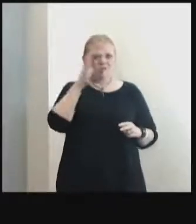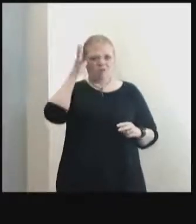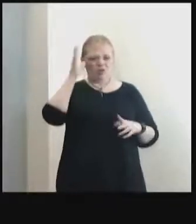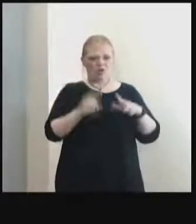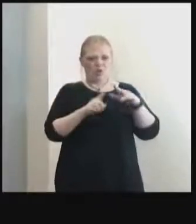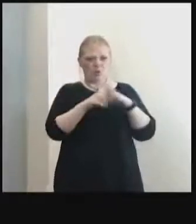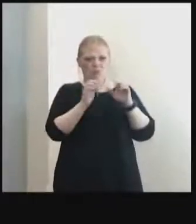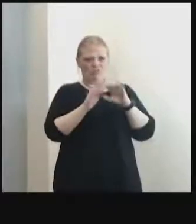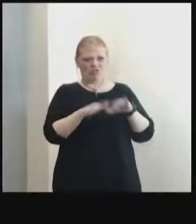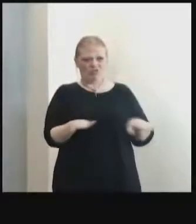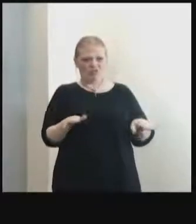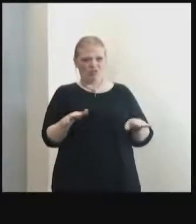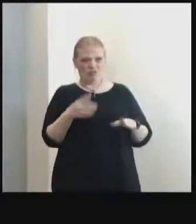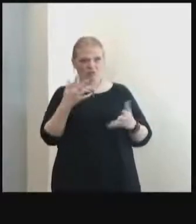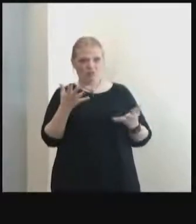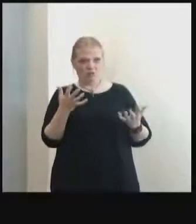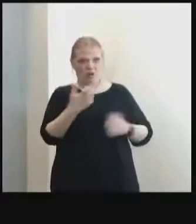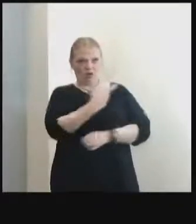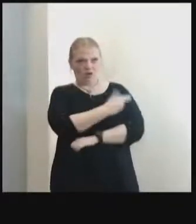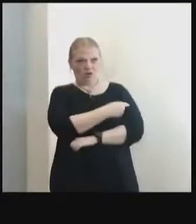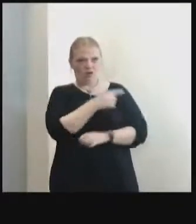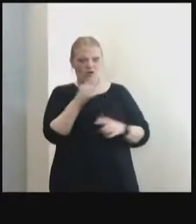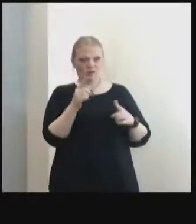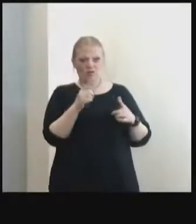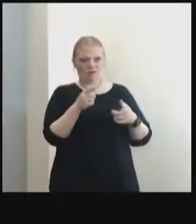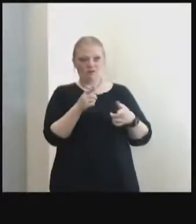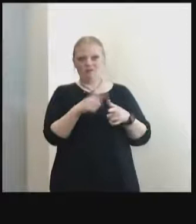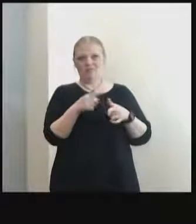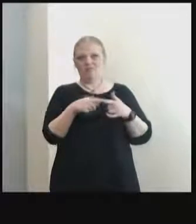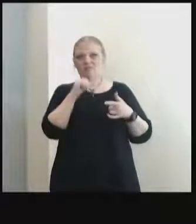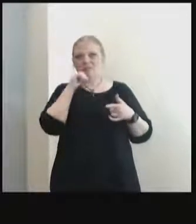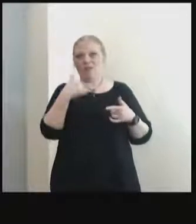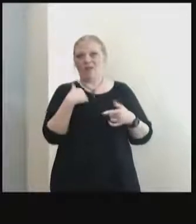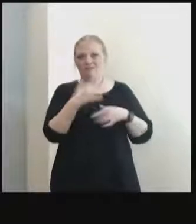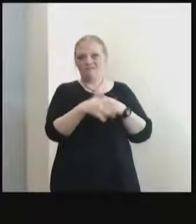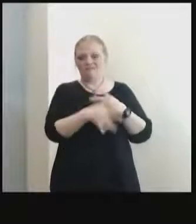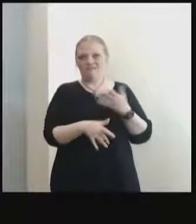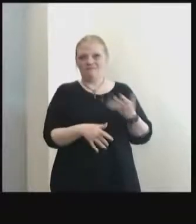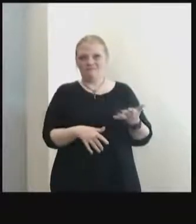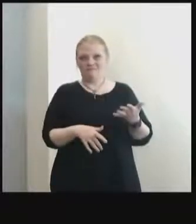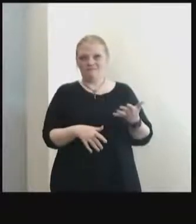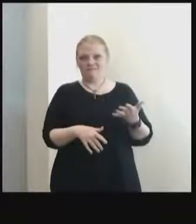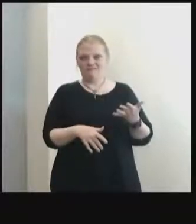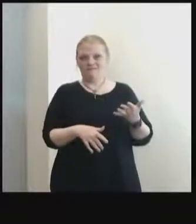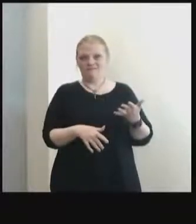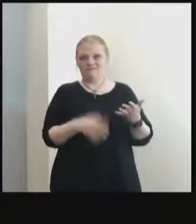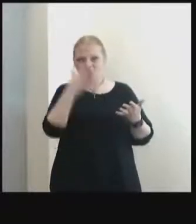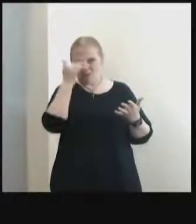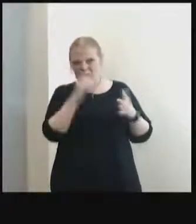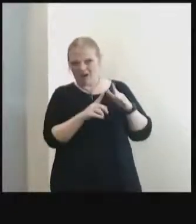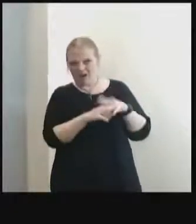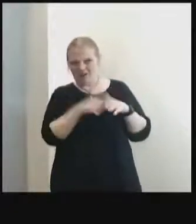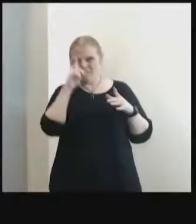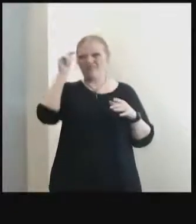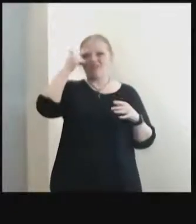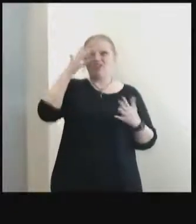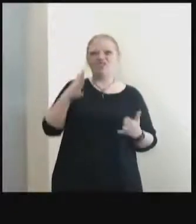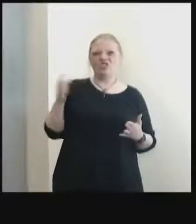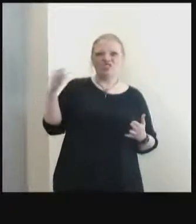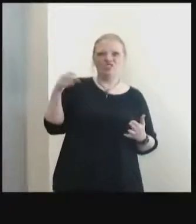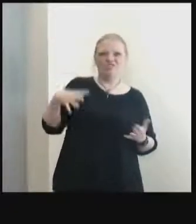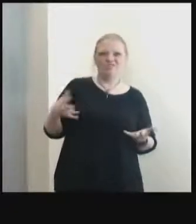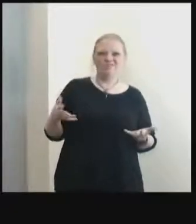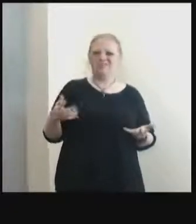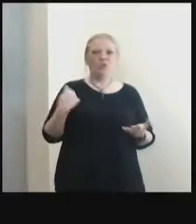child to get vaccinated at one of our other sites and we didn't have vaccine to give them, and they came because the governor said they can walk in. We've been talking